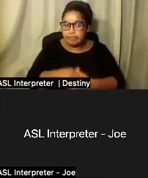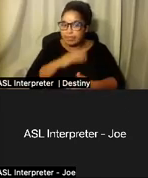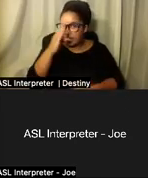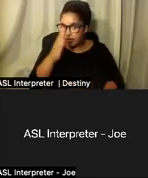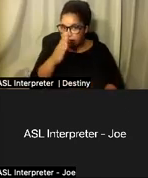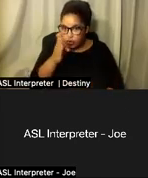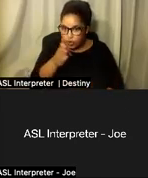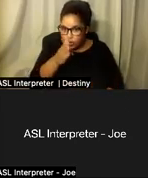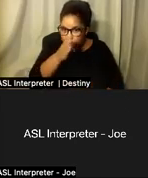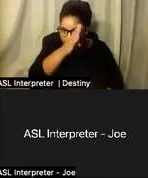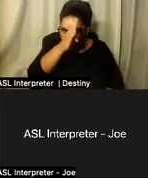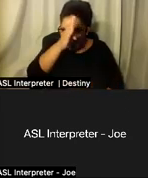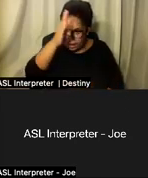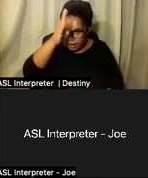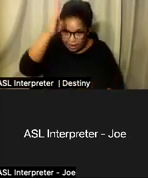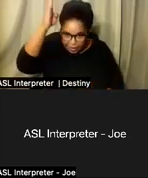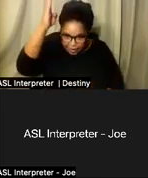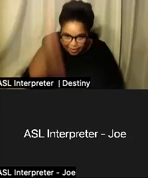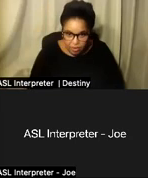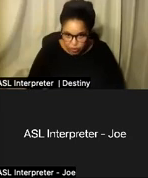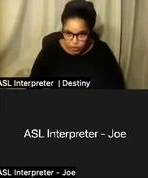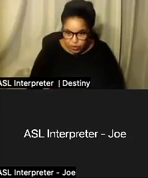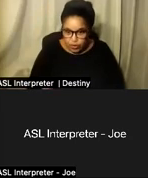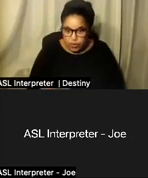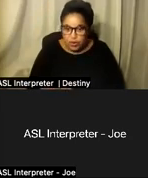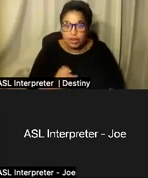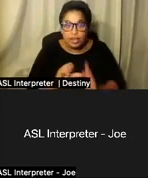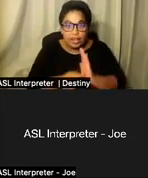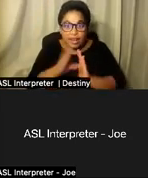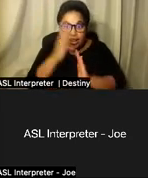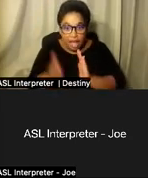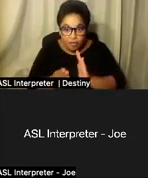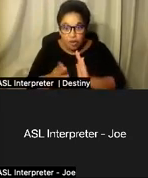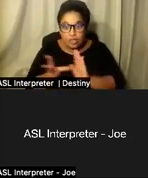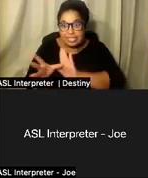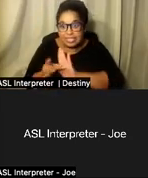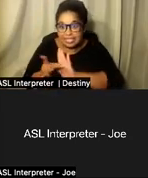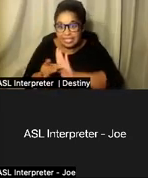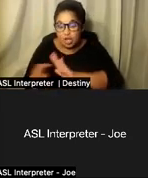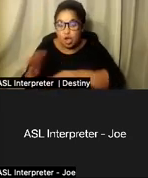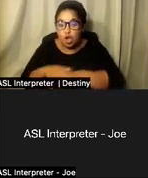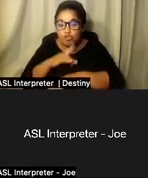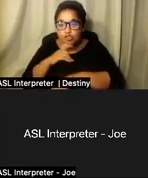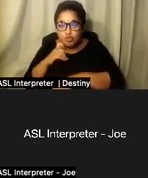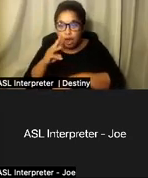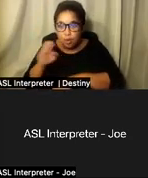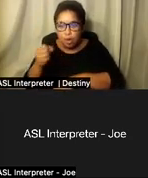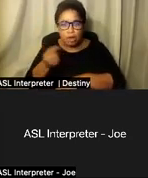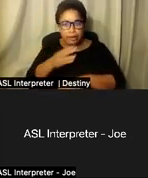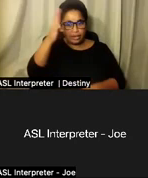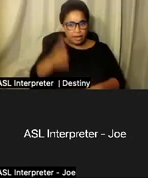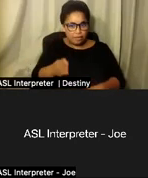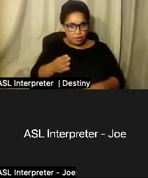never, never, never, never, never, never put adhesive on drywall. Did I say enough nevers?